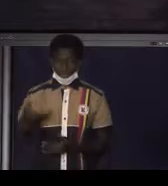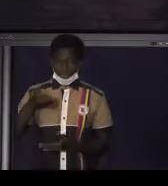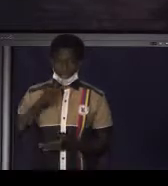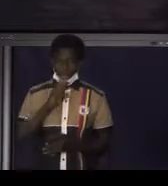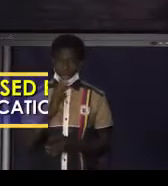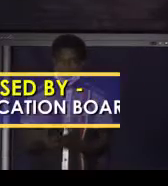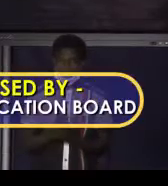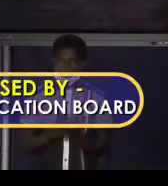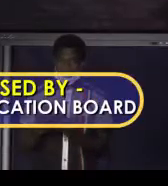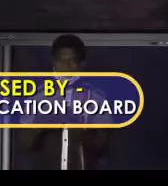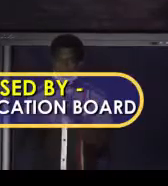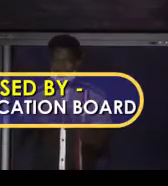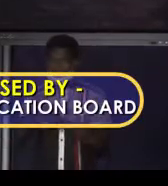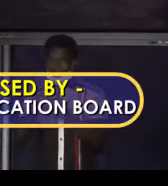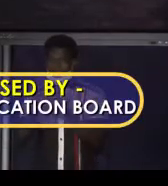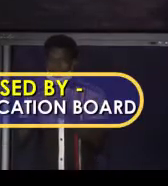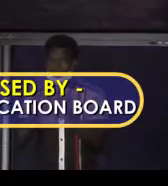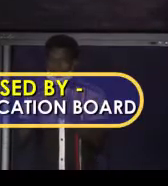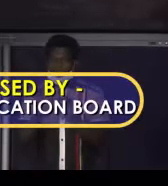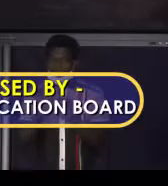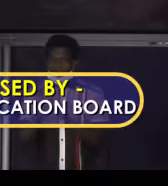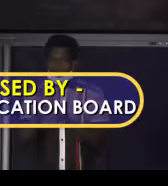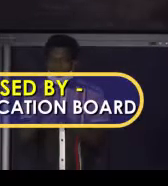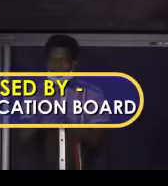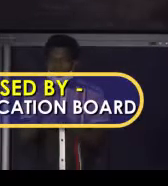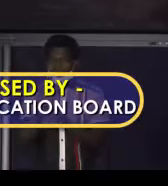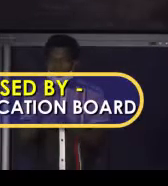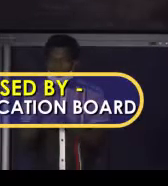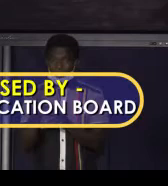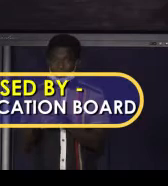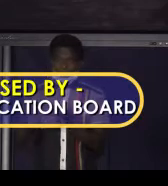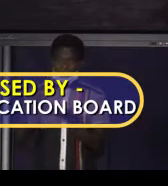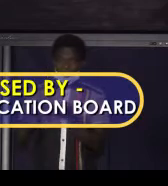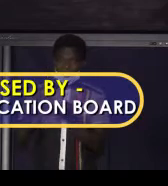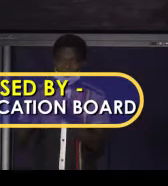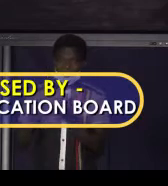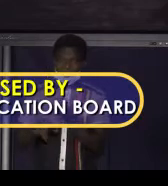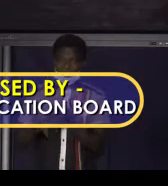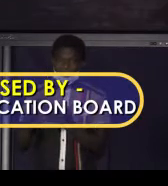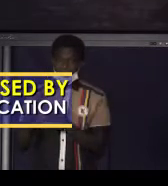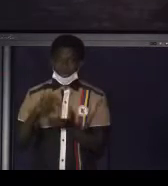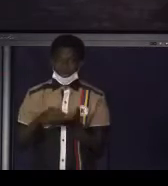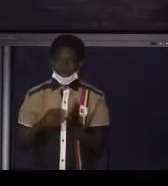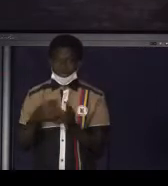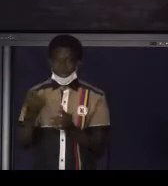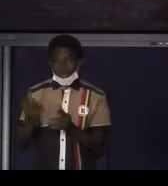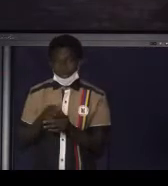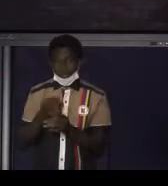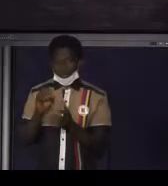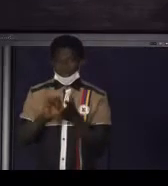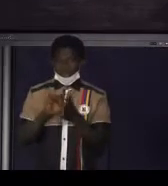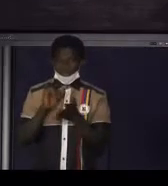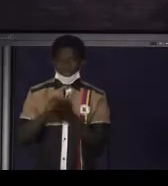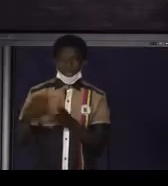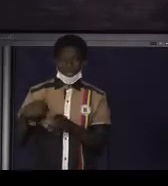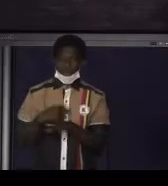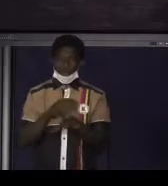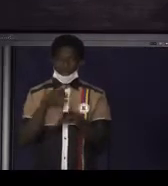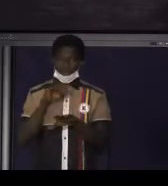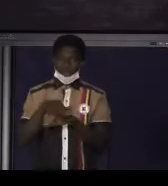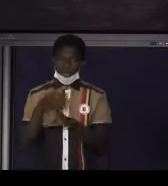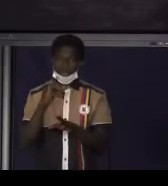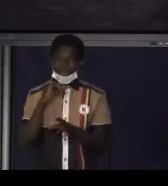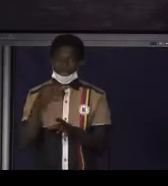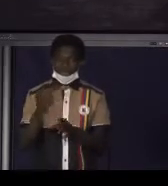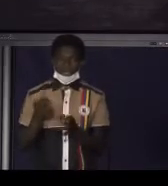Now, there are some doubles formed by repetition of meaning. The first examples that we looked at